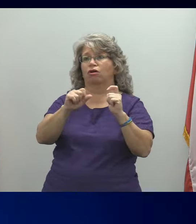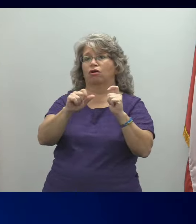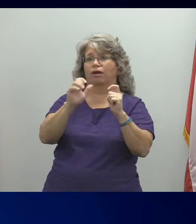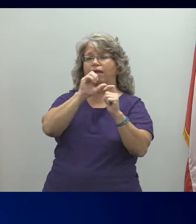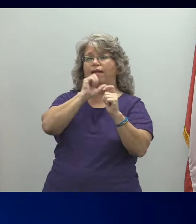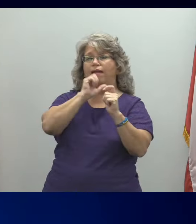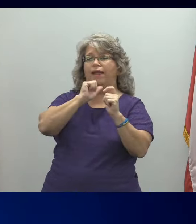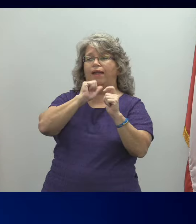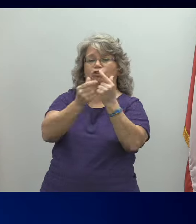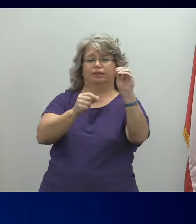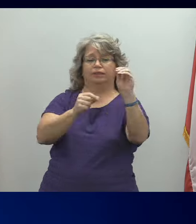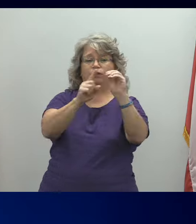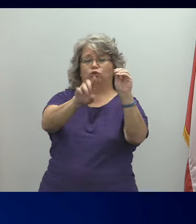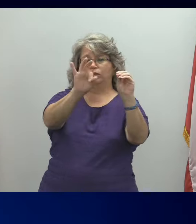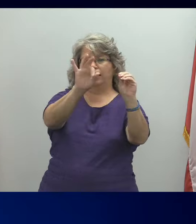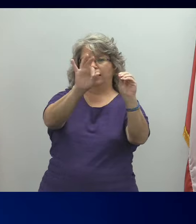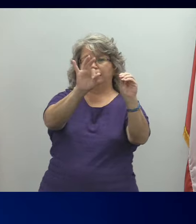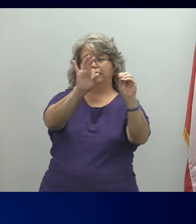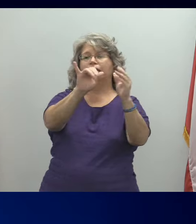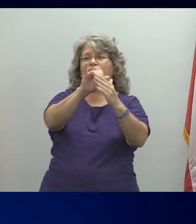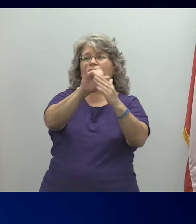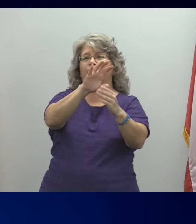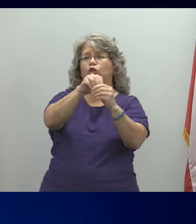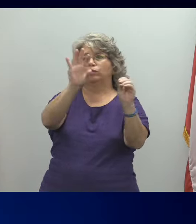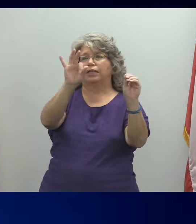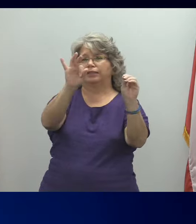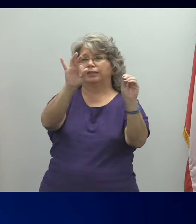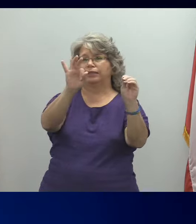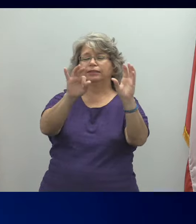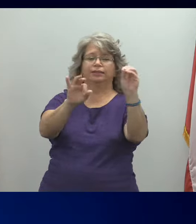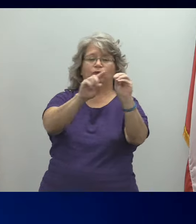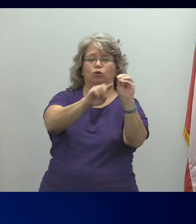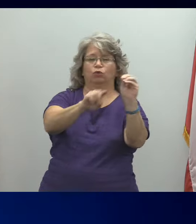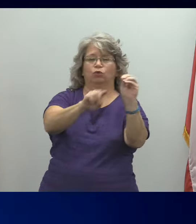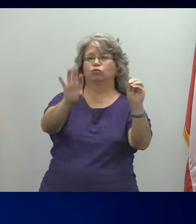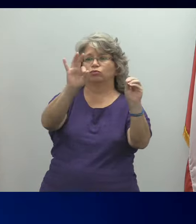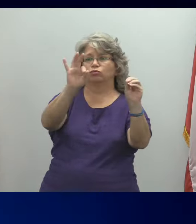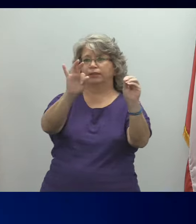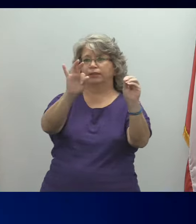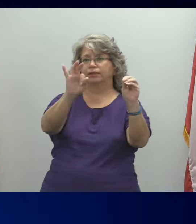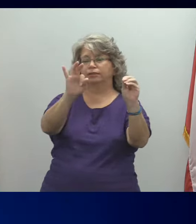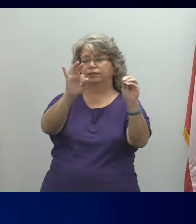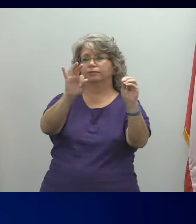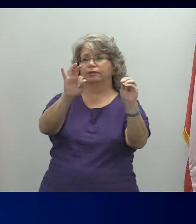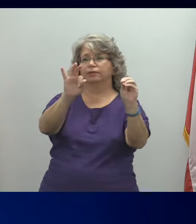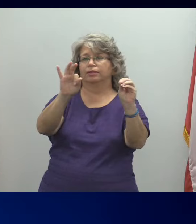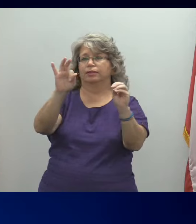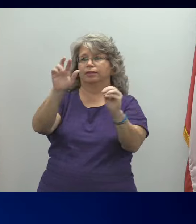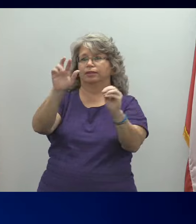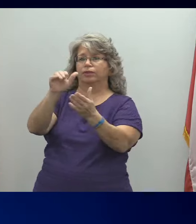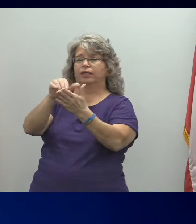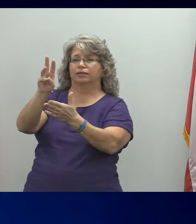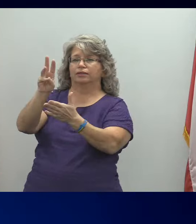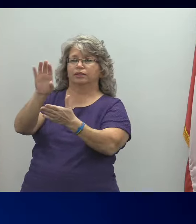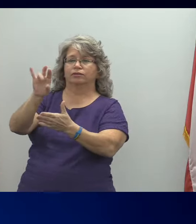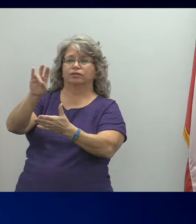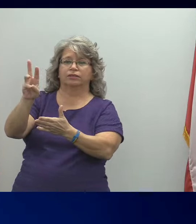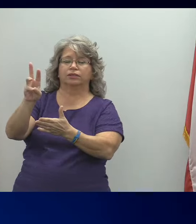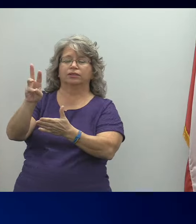And this breakdown includes 19-year-olds, so we just sum it together as pediatric, even though we know 19s are not